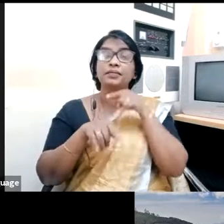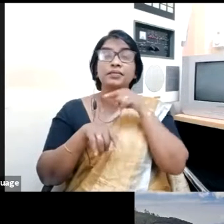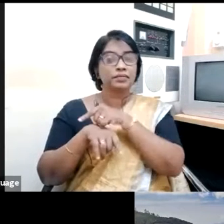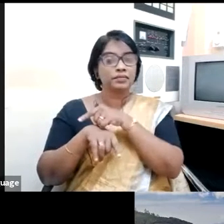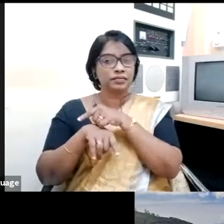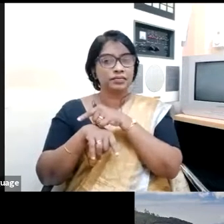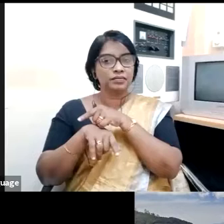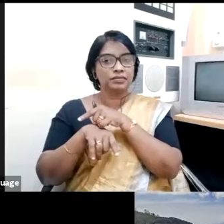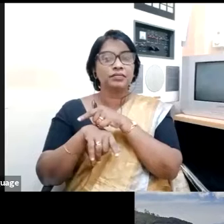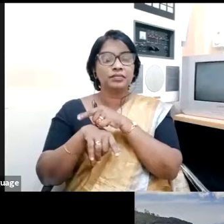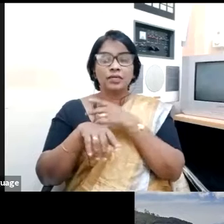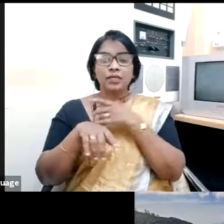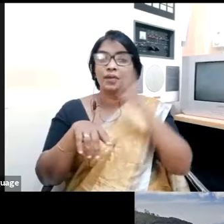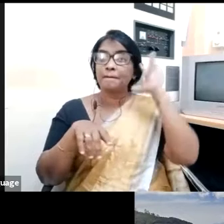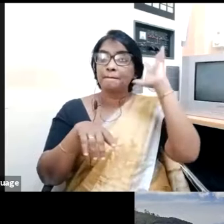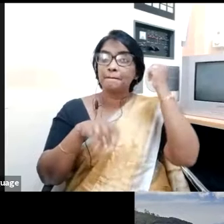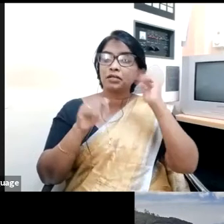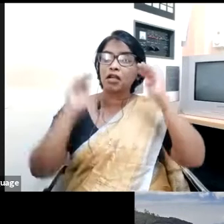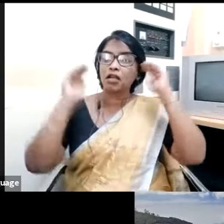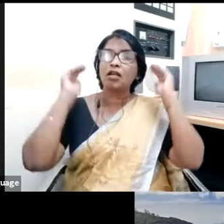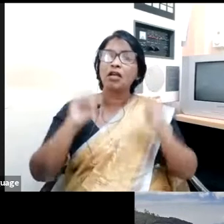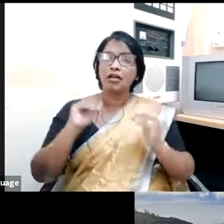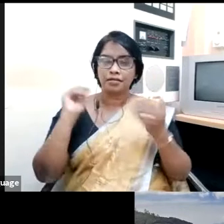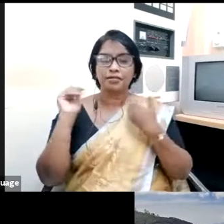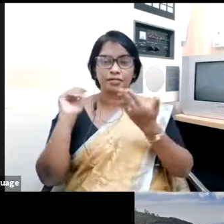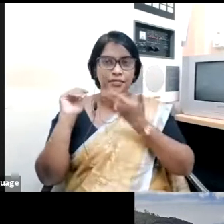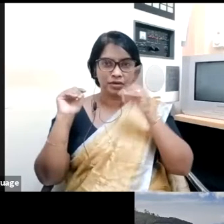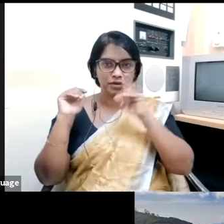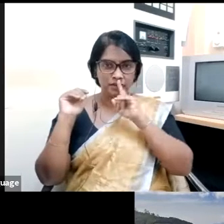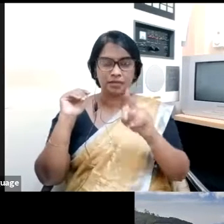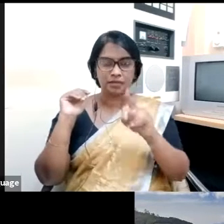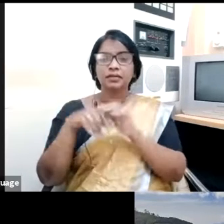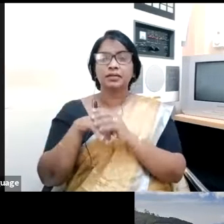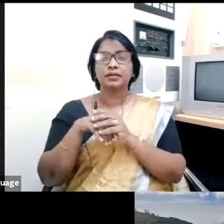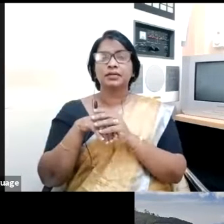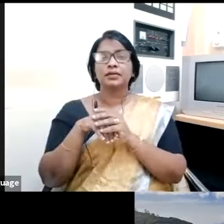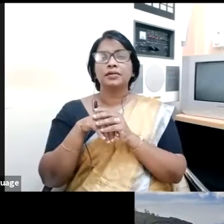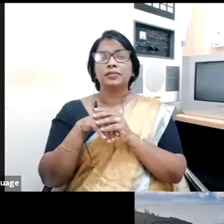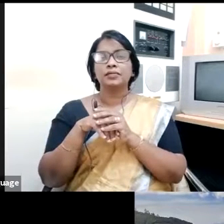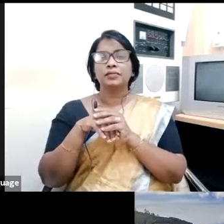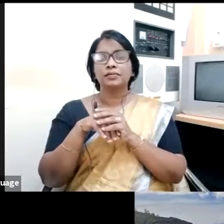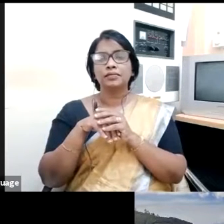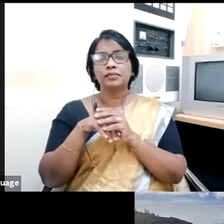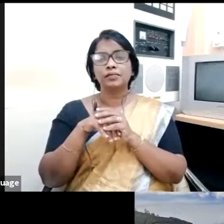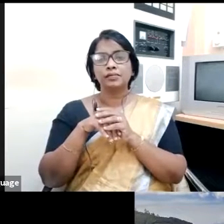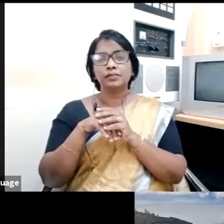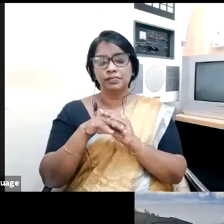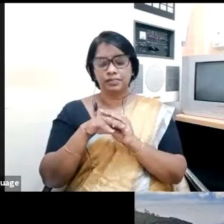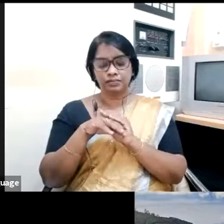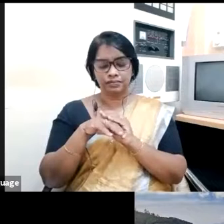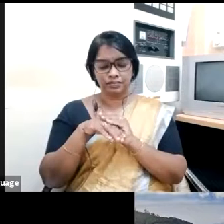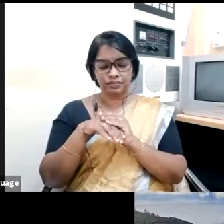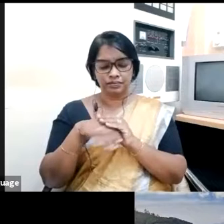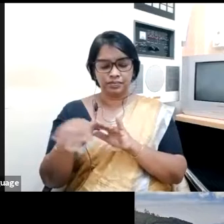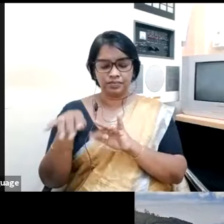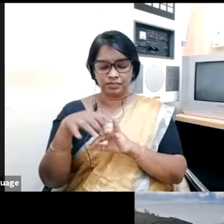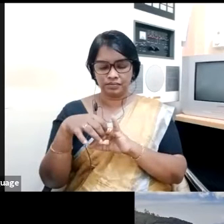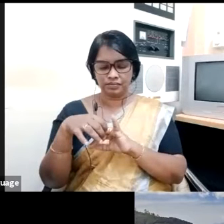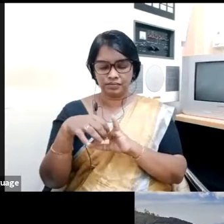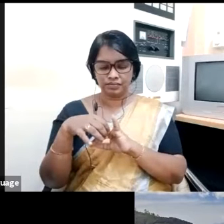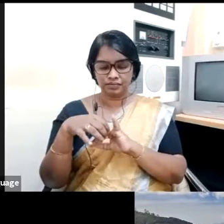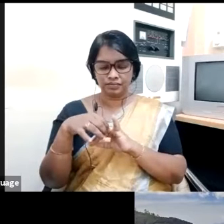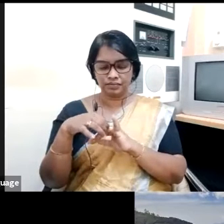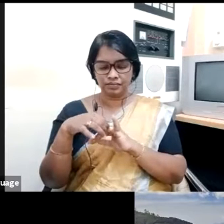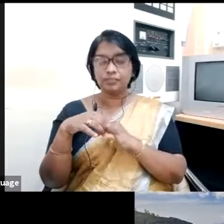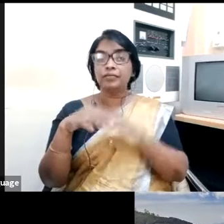rainfall also, over time, any reduction in rainfall by about 100 millimeters will have a significant impact in reducing